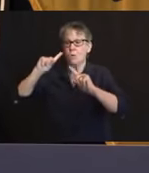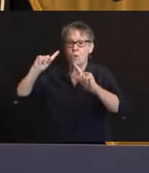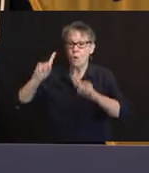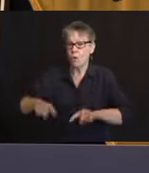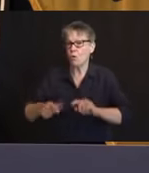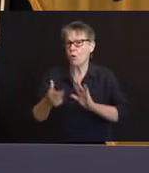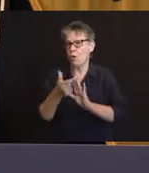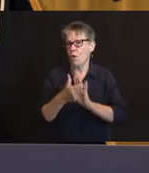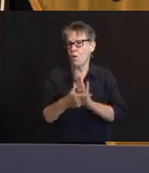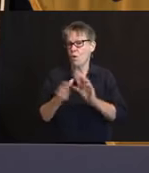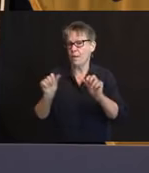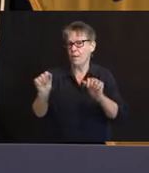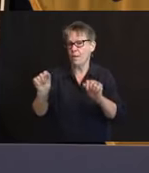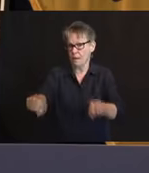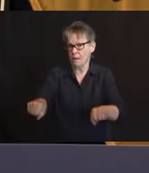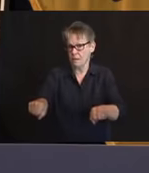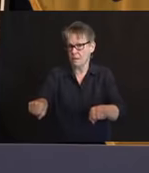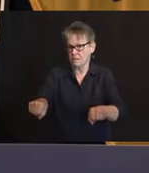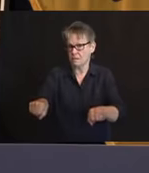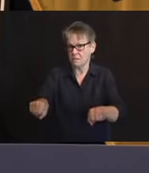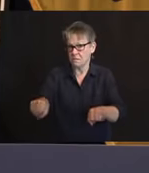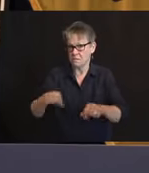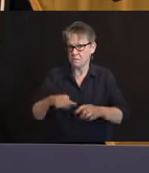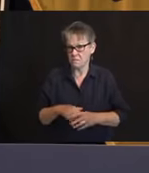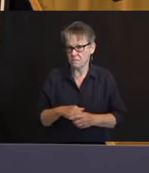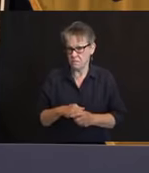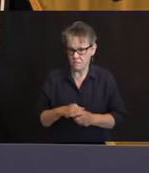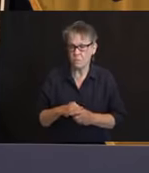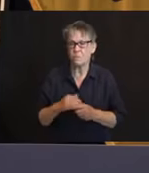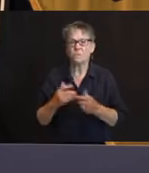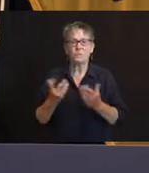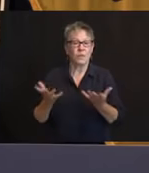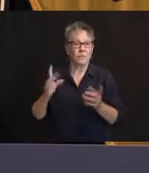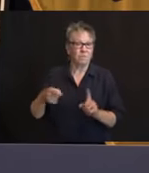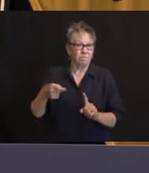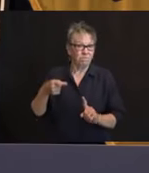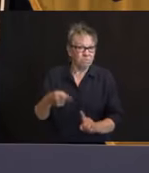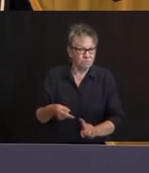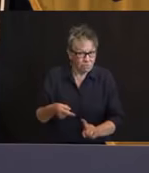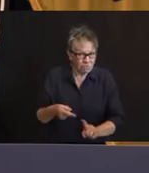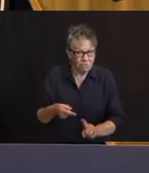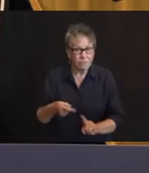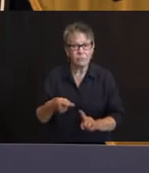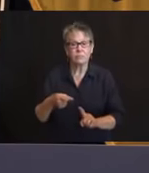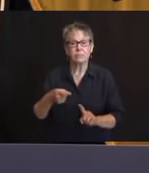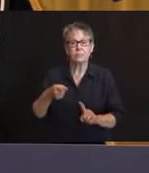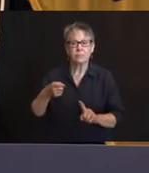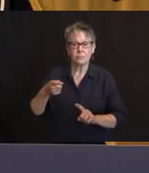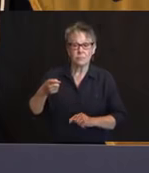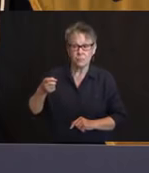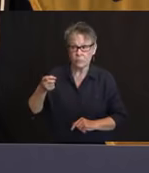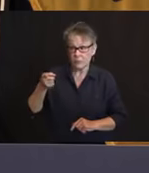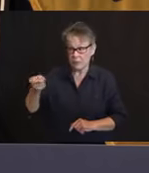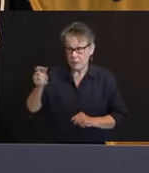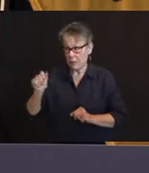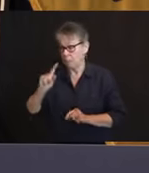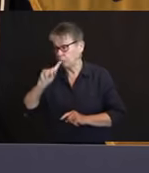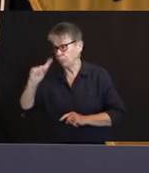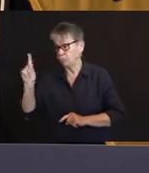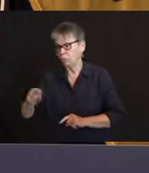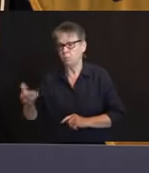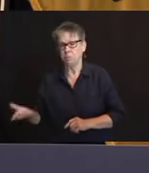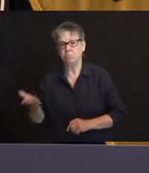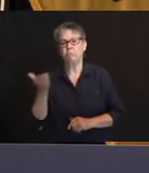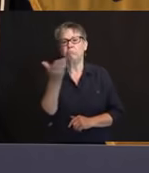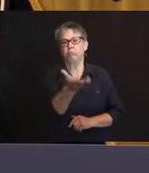enforcement officers and agencies across the state through a directive like the one he issued today, which is significant and in many, if not most states,